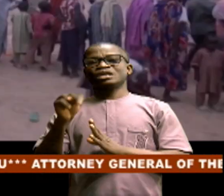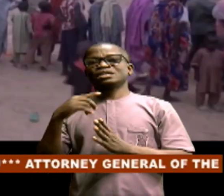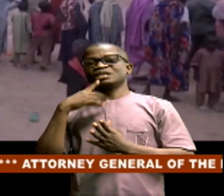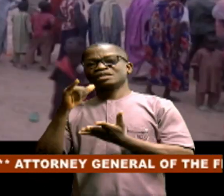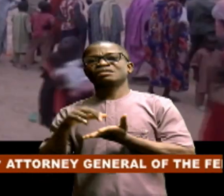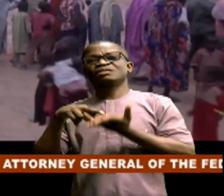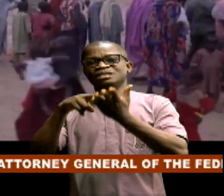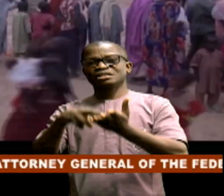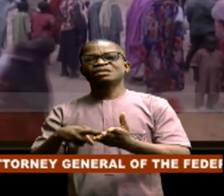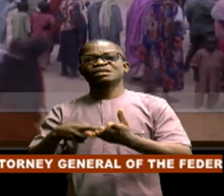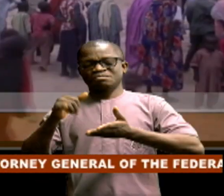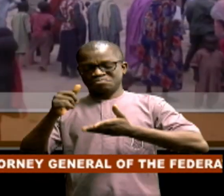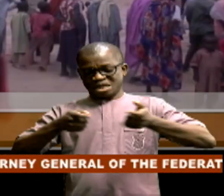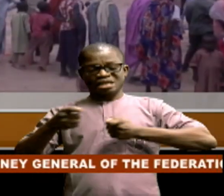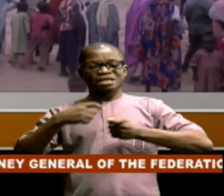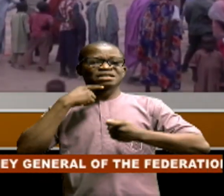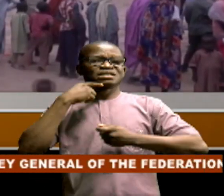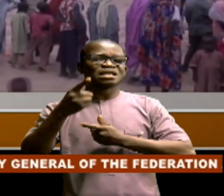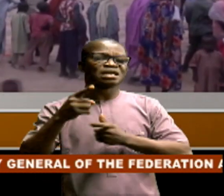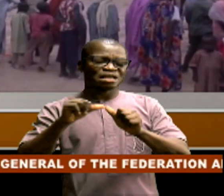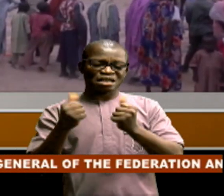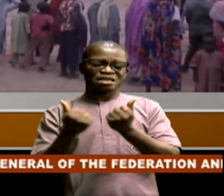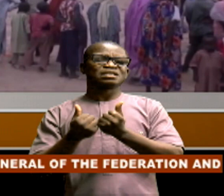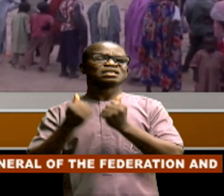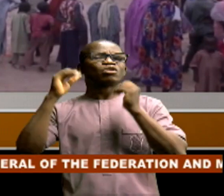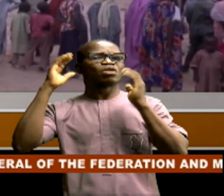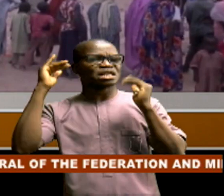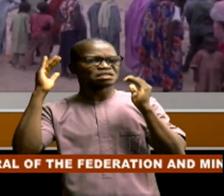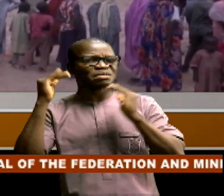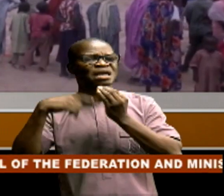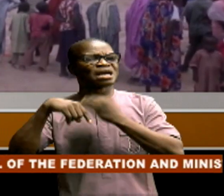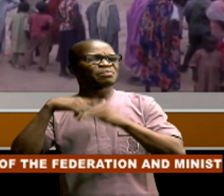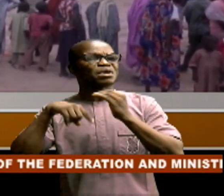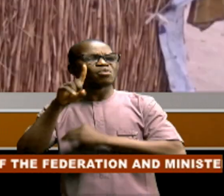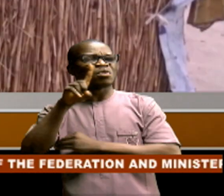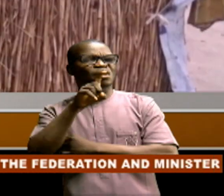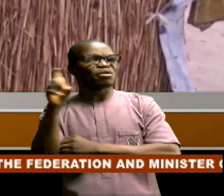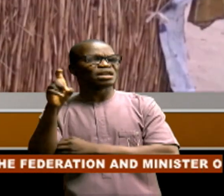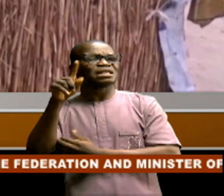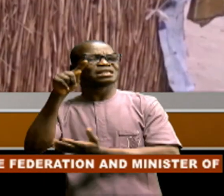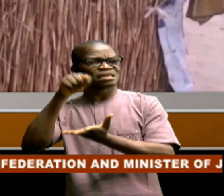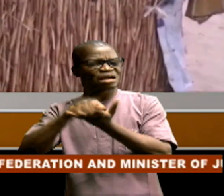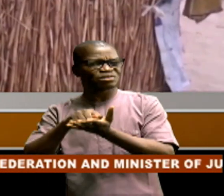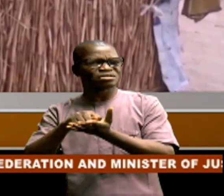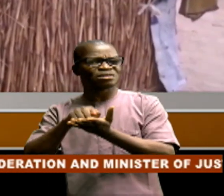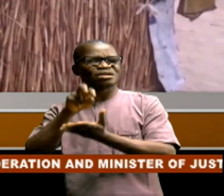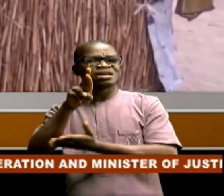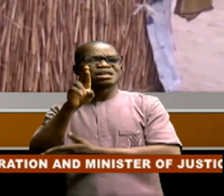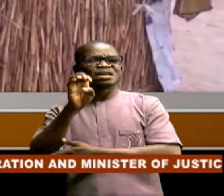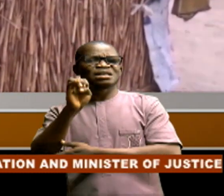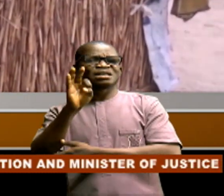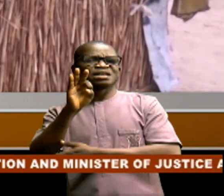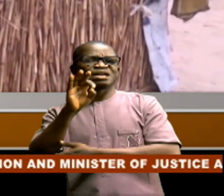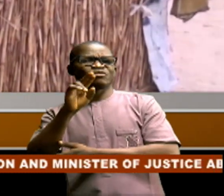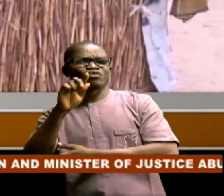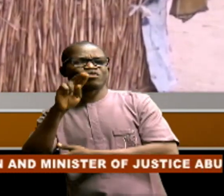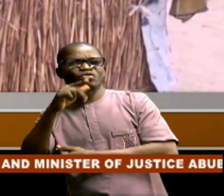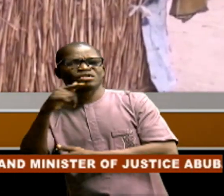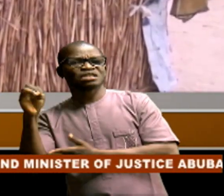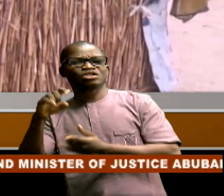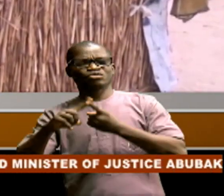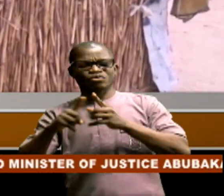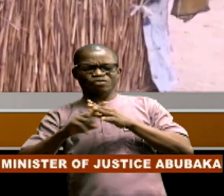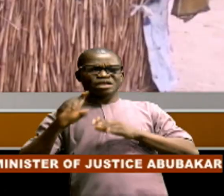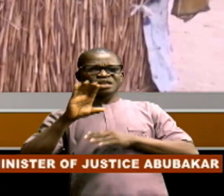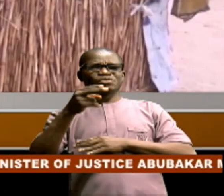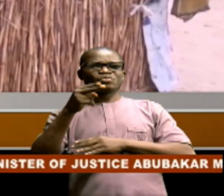Laura Locastro, said the agency expects about 100,000 refugees to flee to Chad from